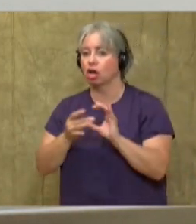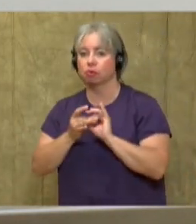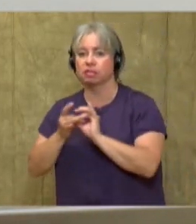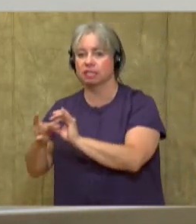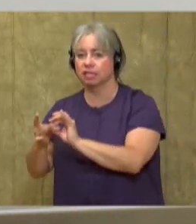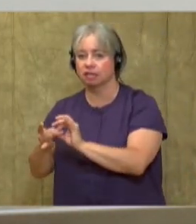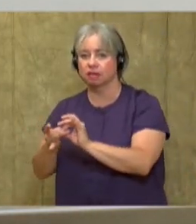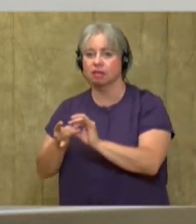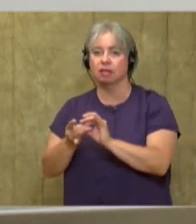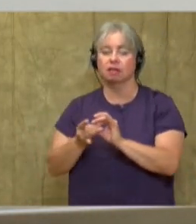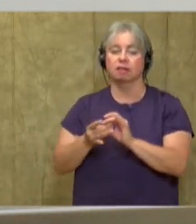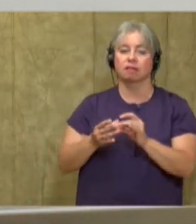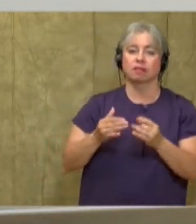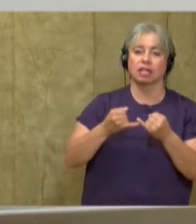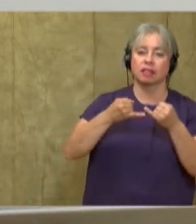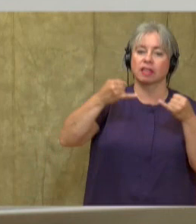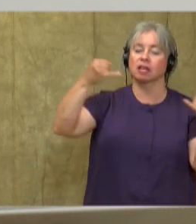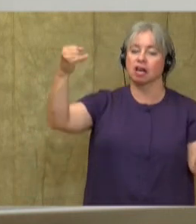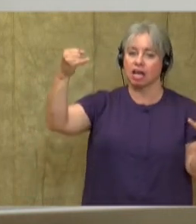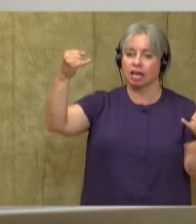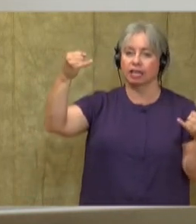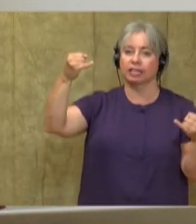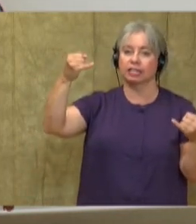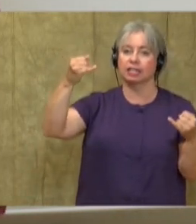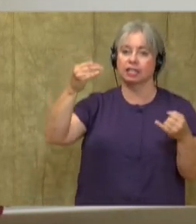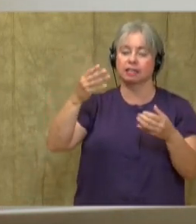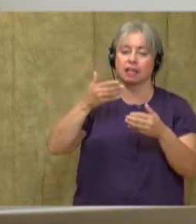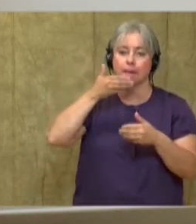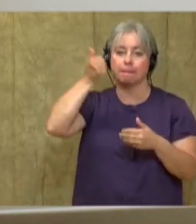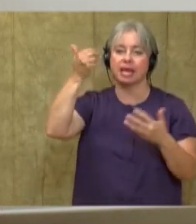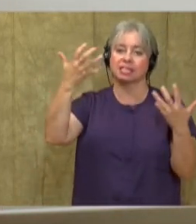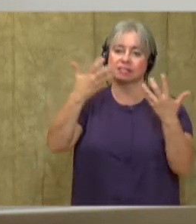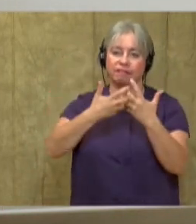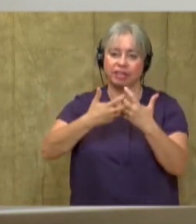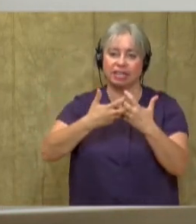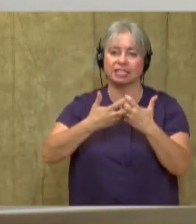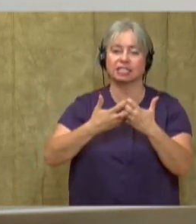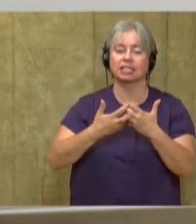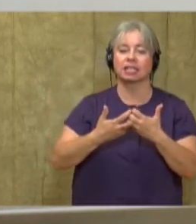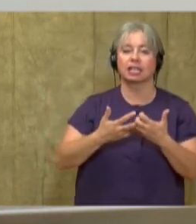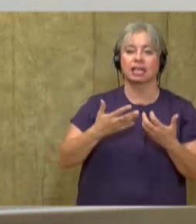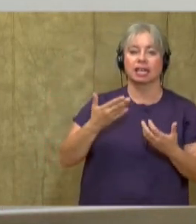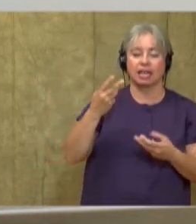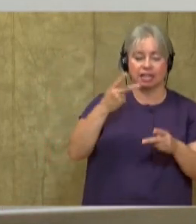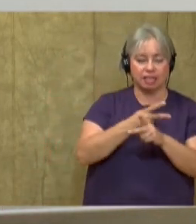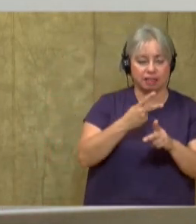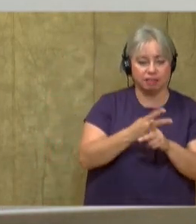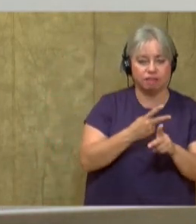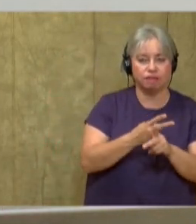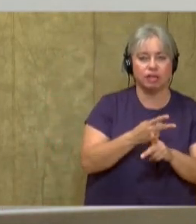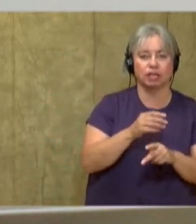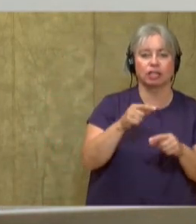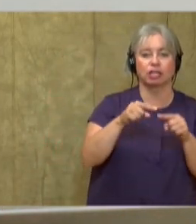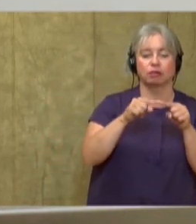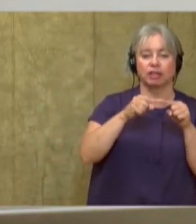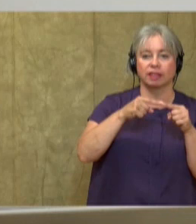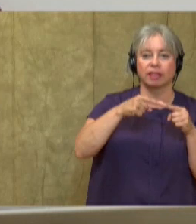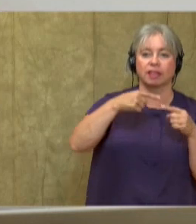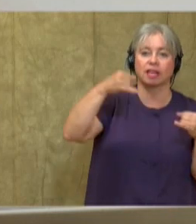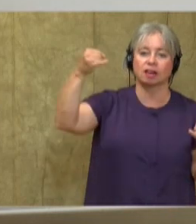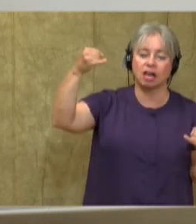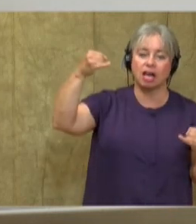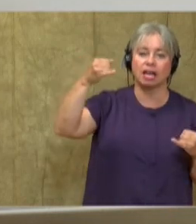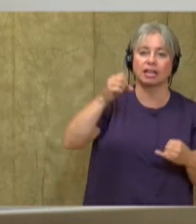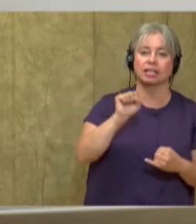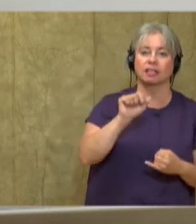how to sketch a line of best fit through our data and how to find the slope and the y-intercept given a line